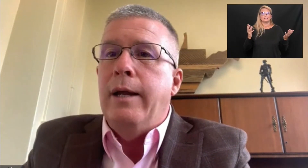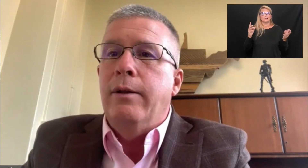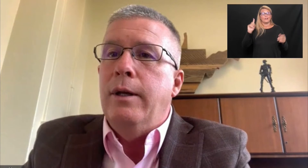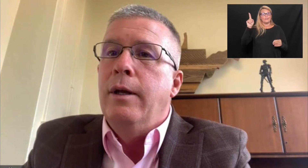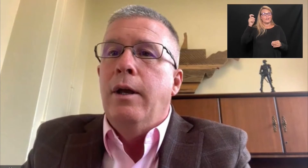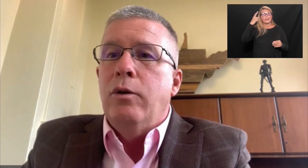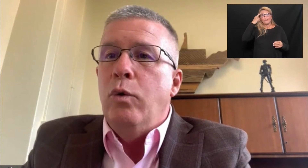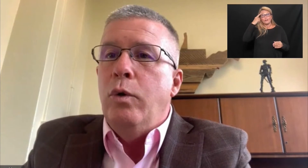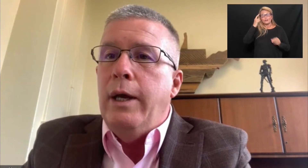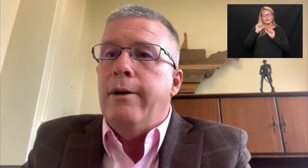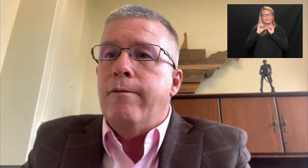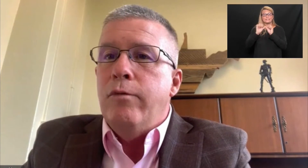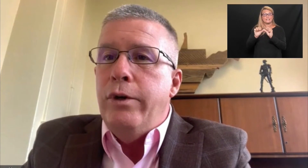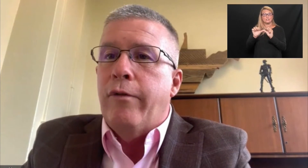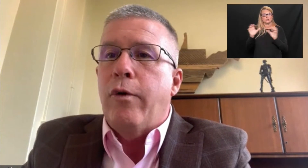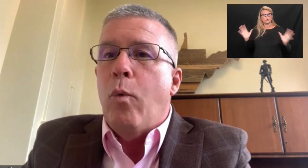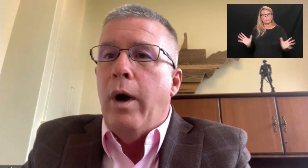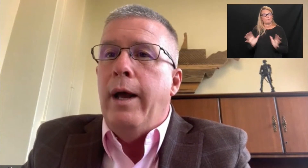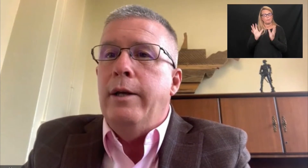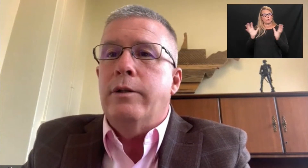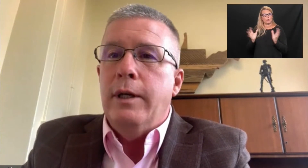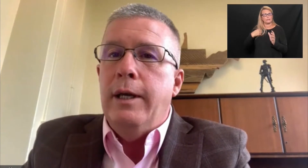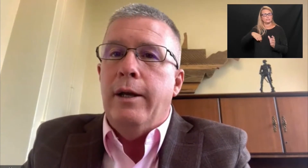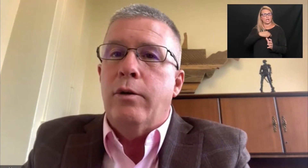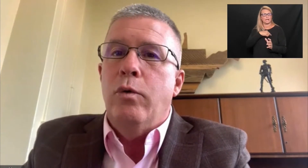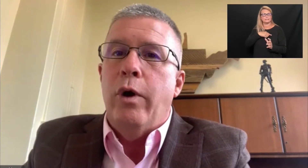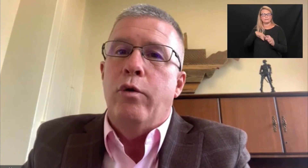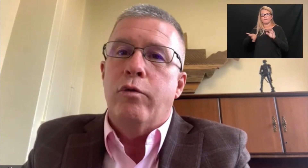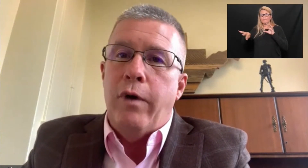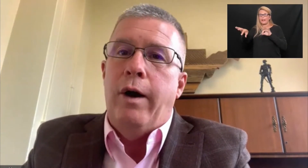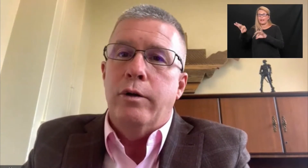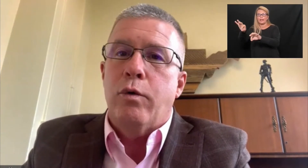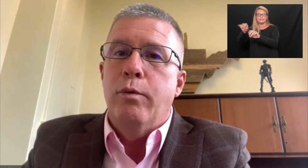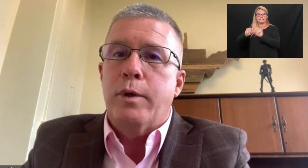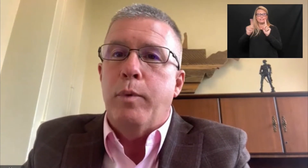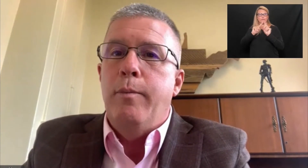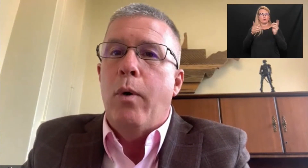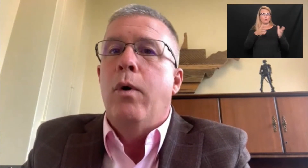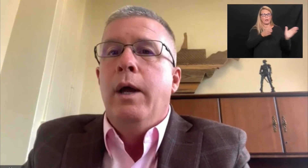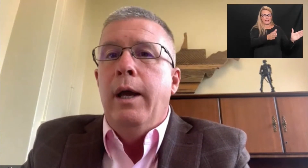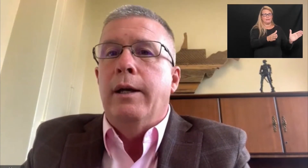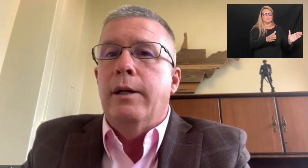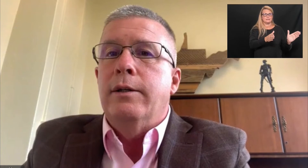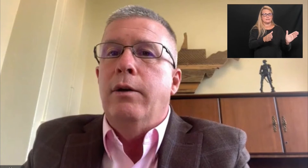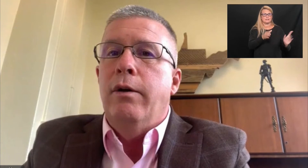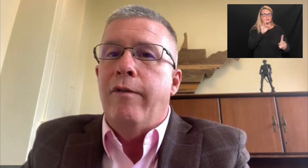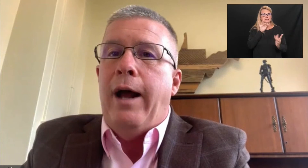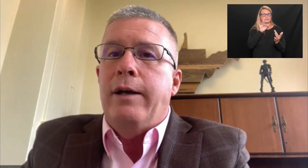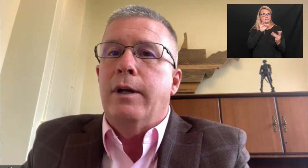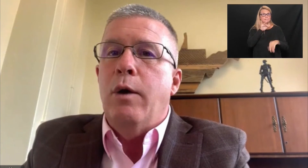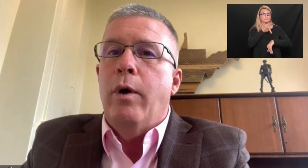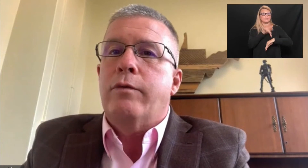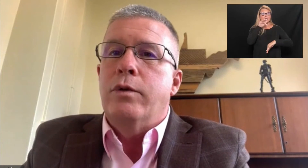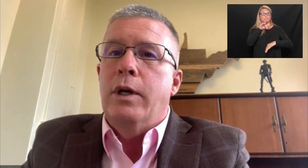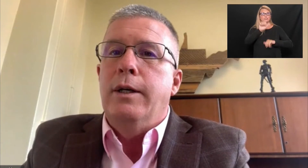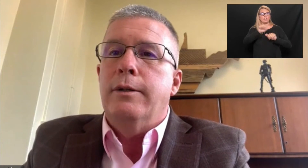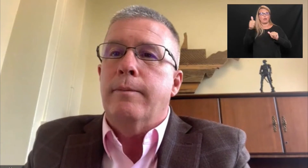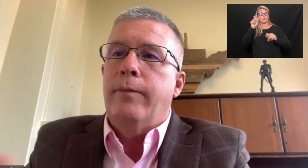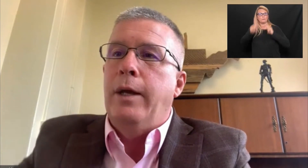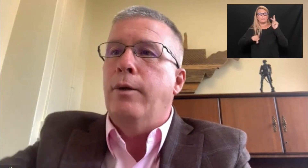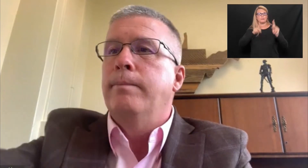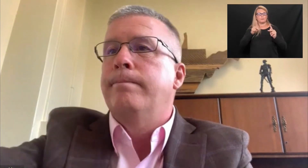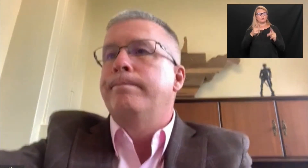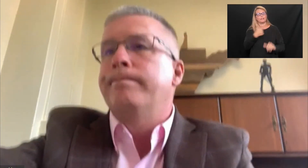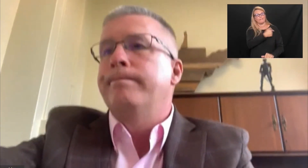us daily to get different ways to get to those various groups of people and continue to vaccinate West